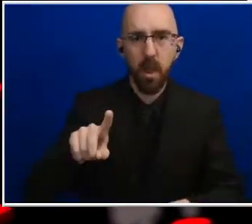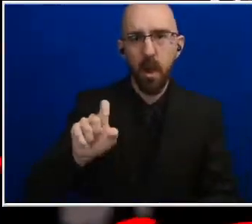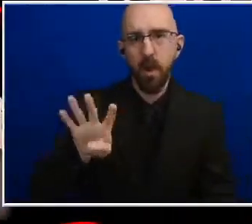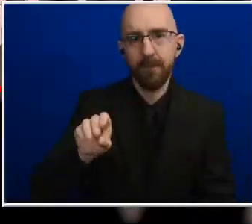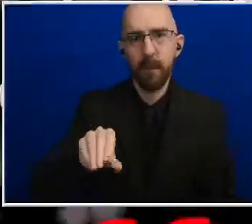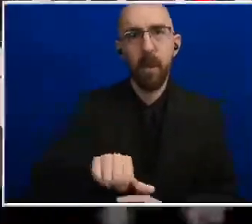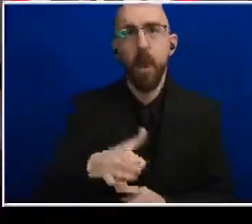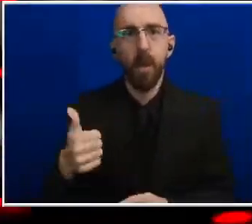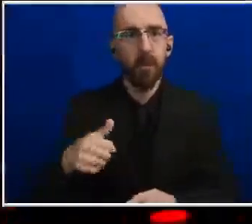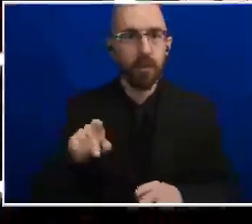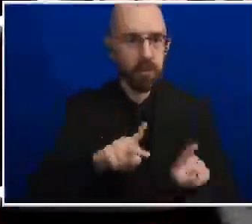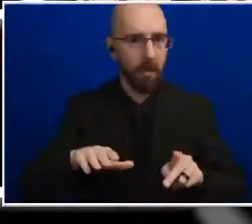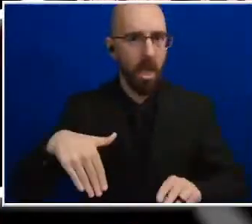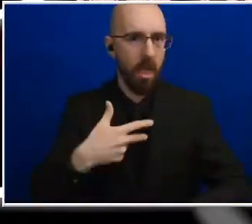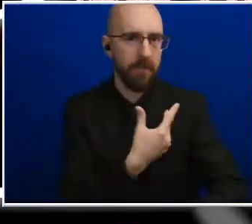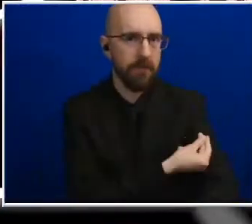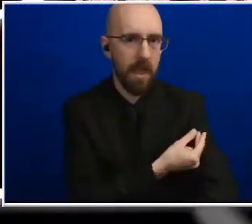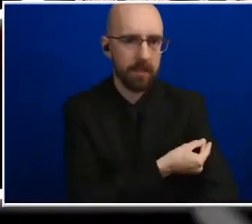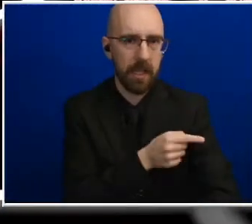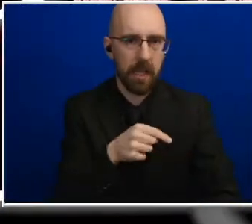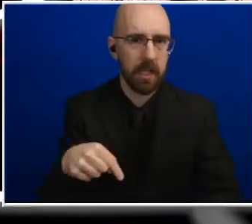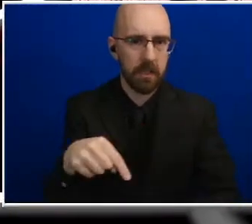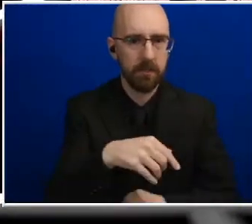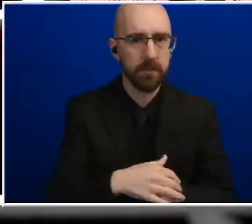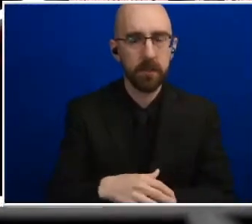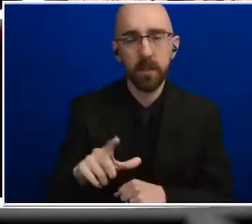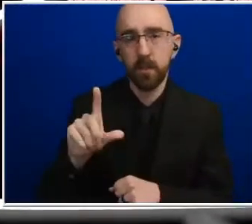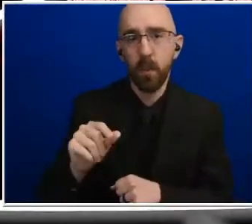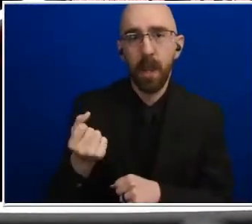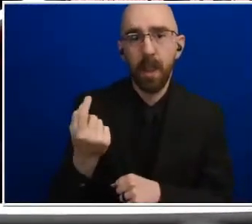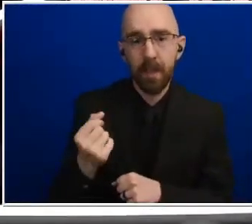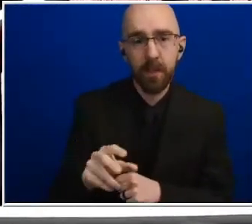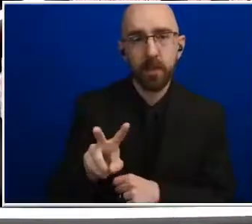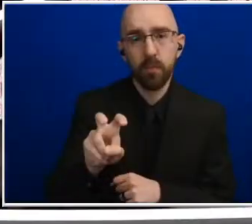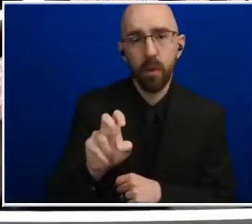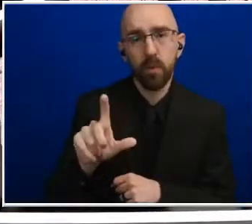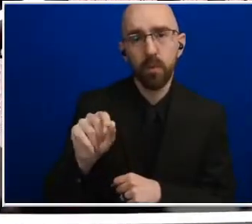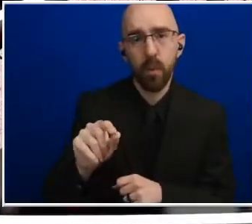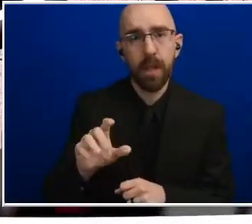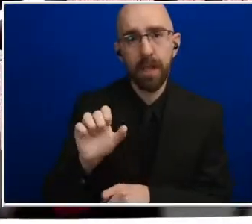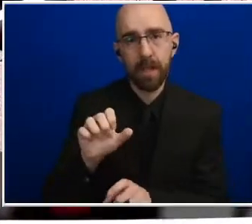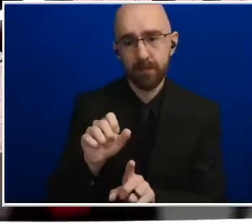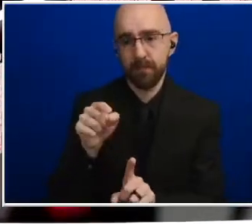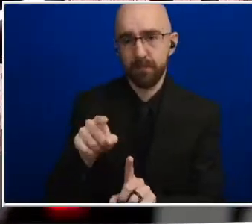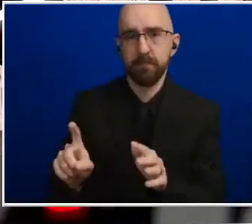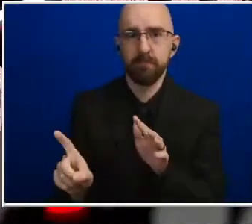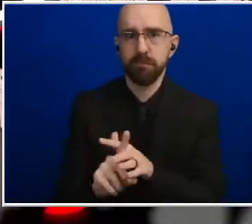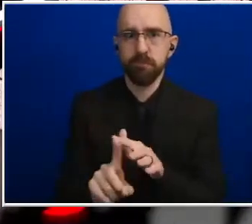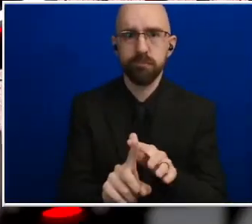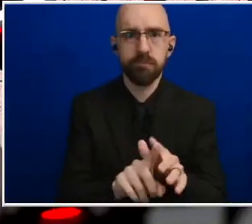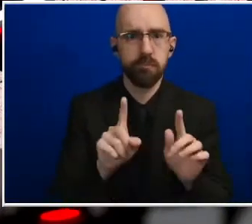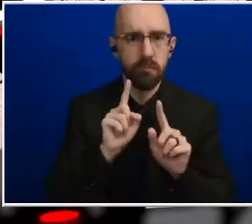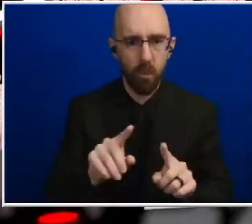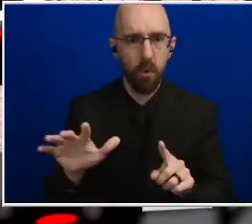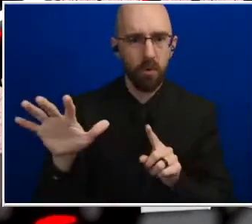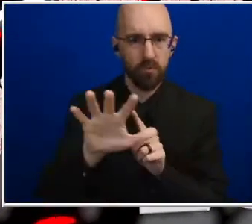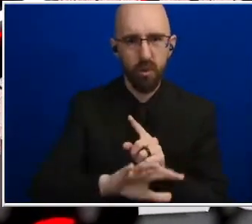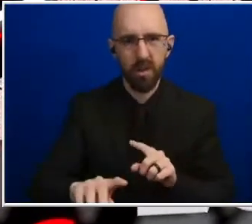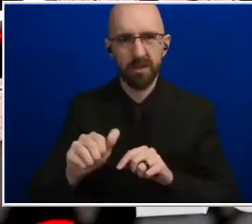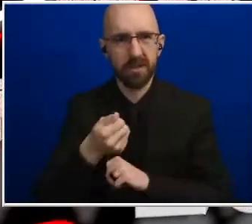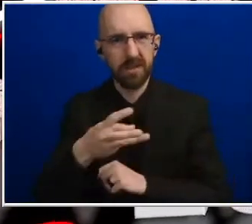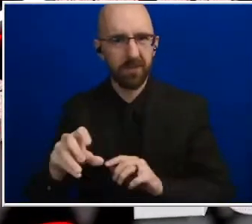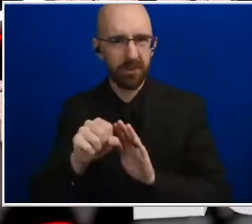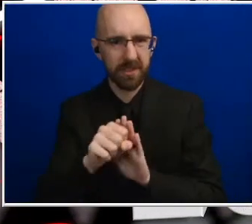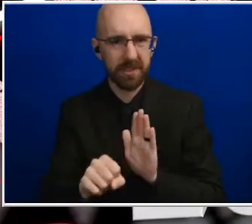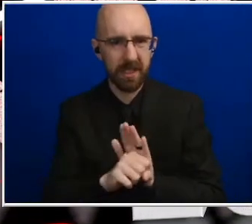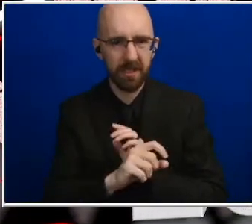unvaccinated people. In 2011, 220 cases of measles were reported across several states among